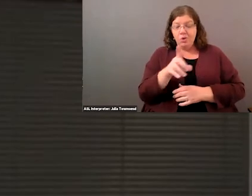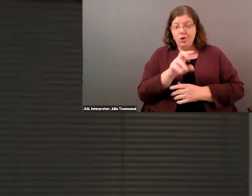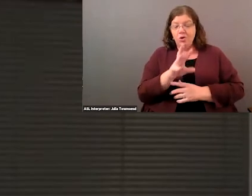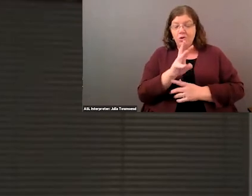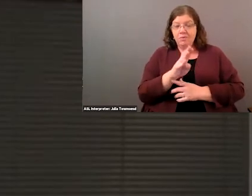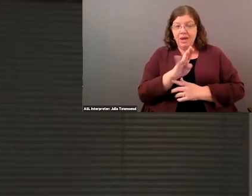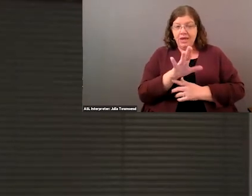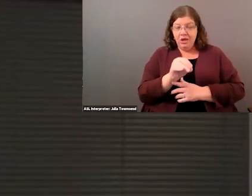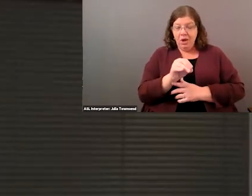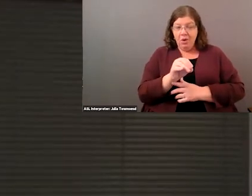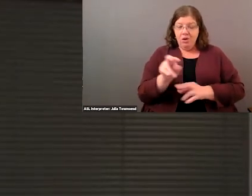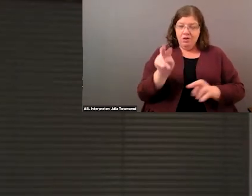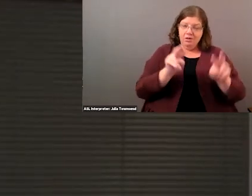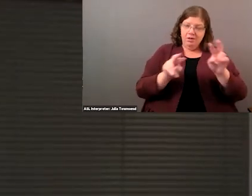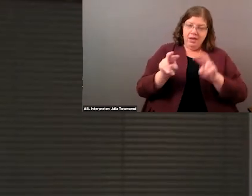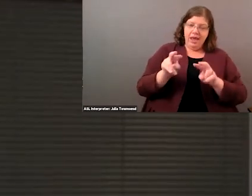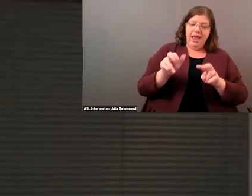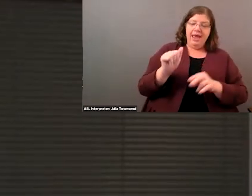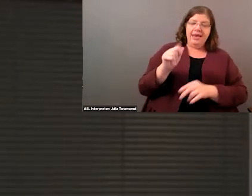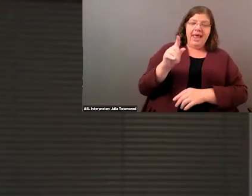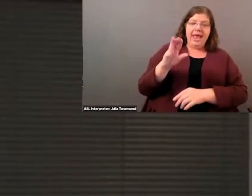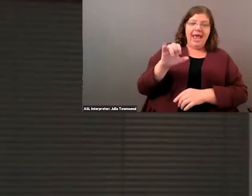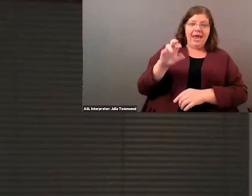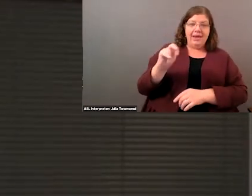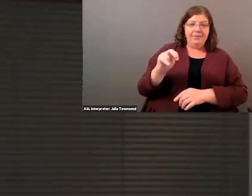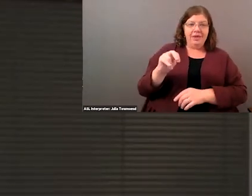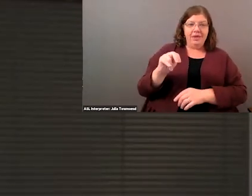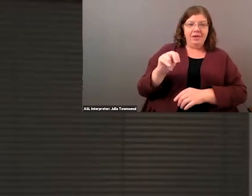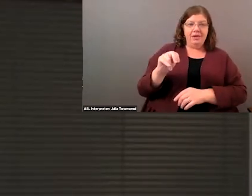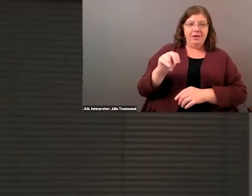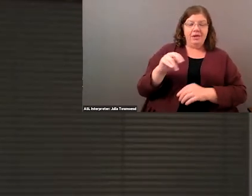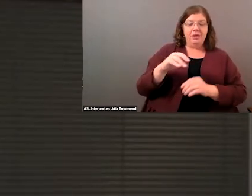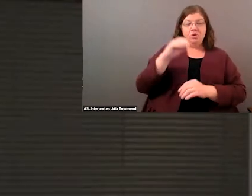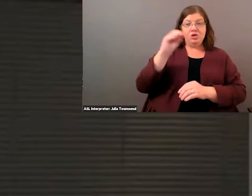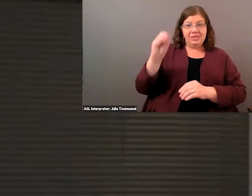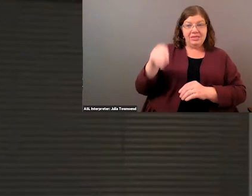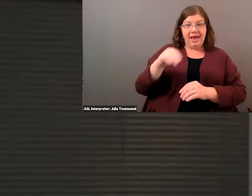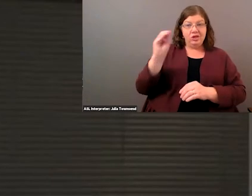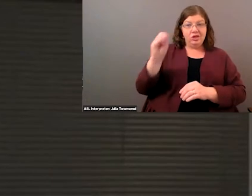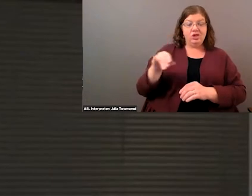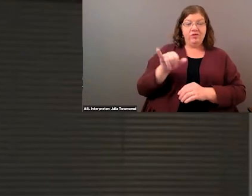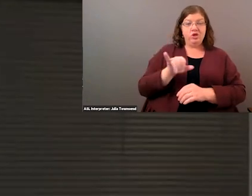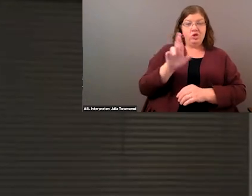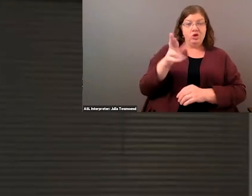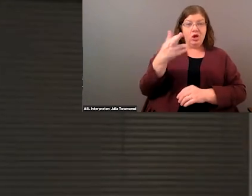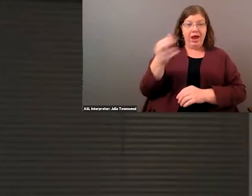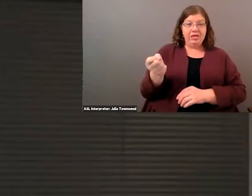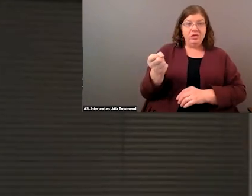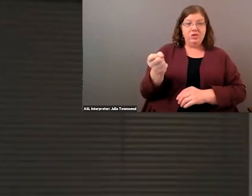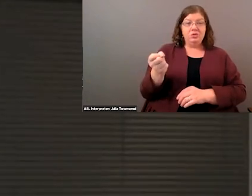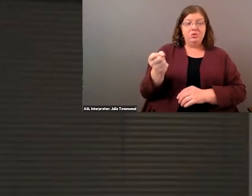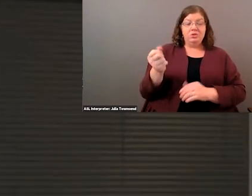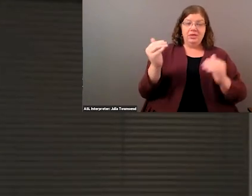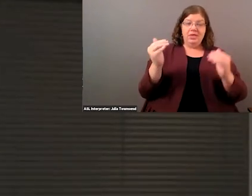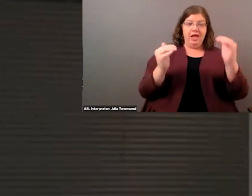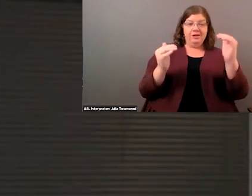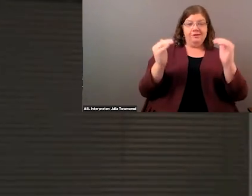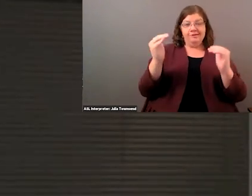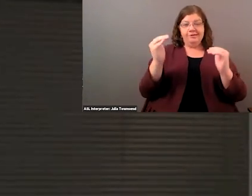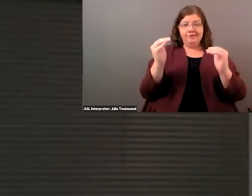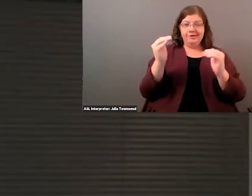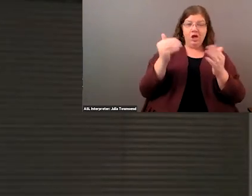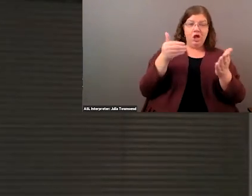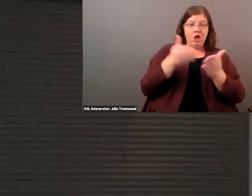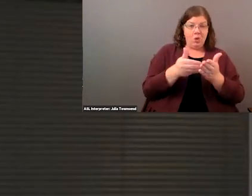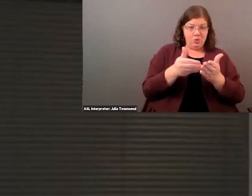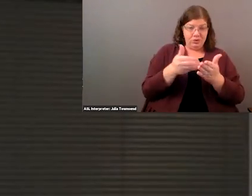highs, they're close right now, right? The junior high, Santa Barbara Junior High, Goleta Valley, La